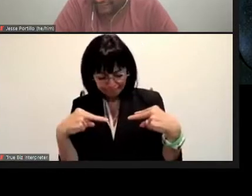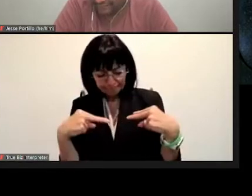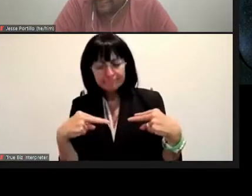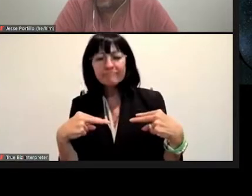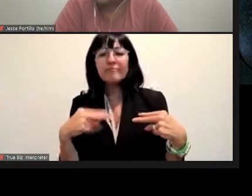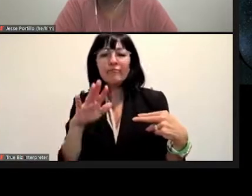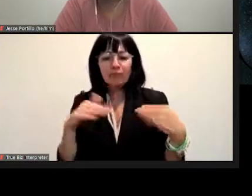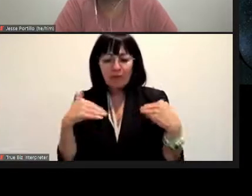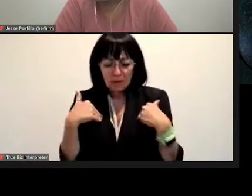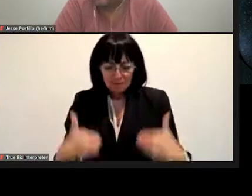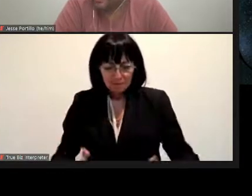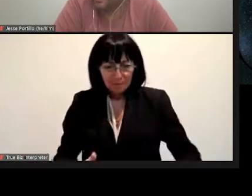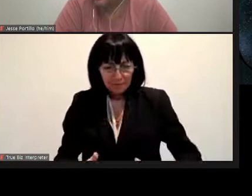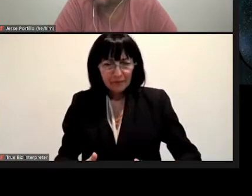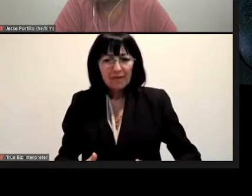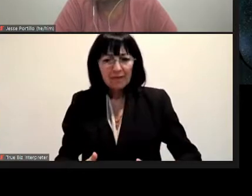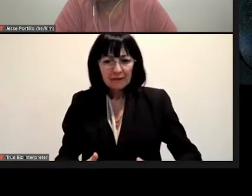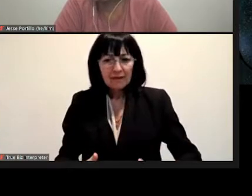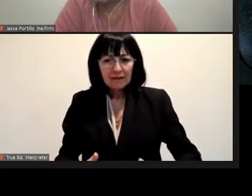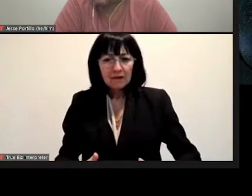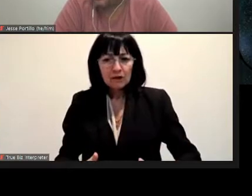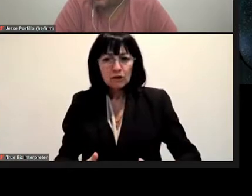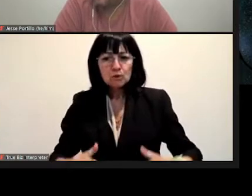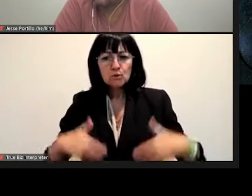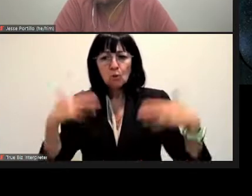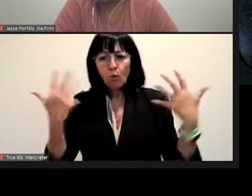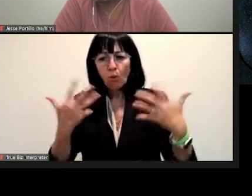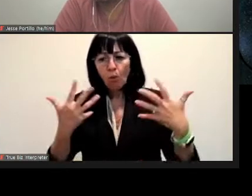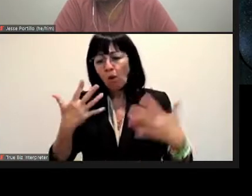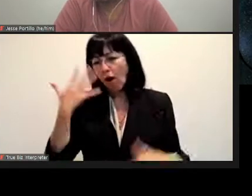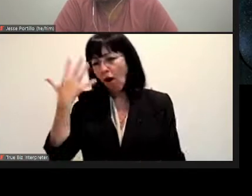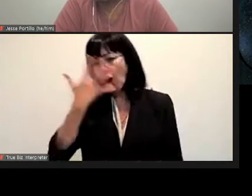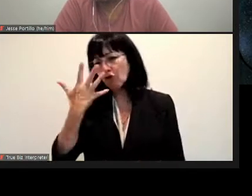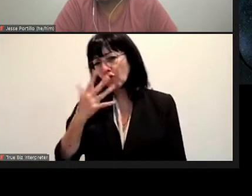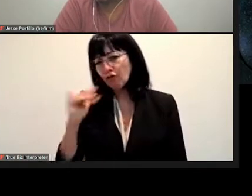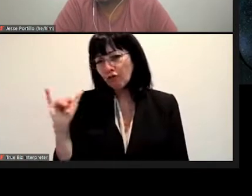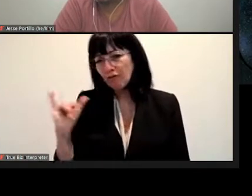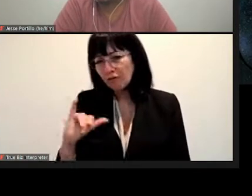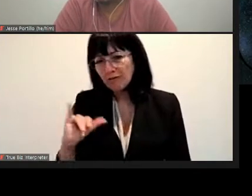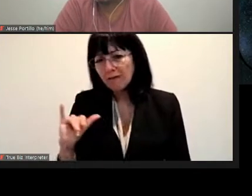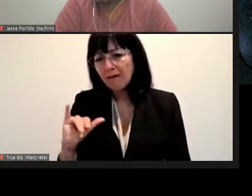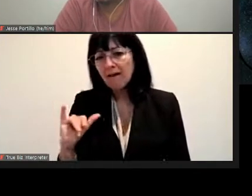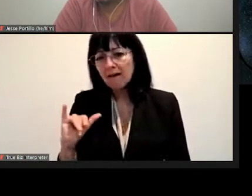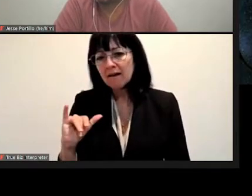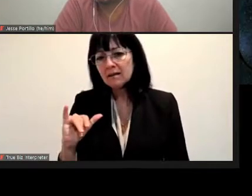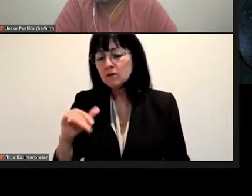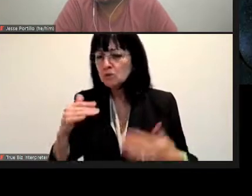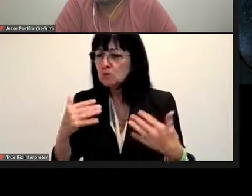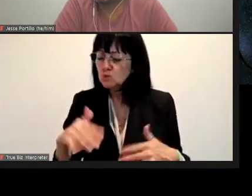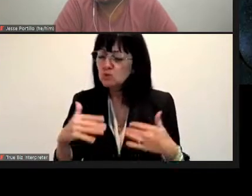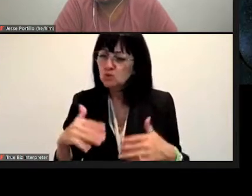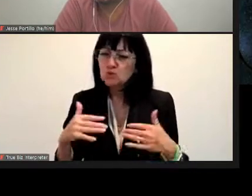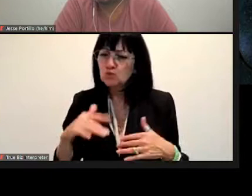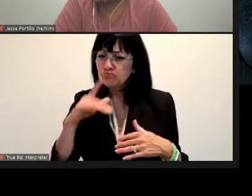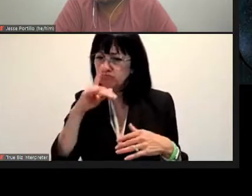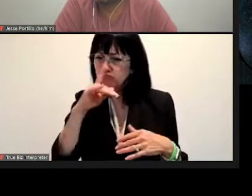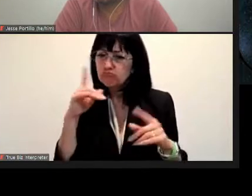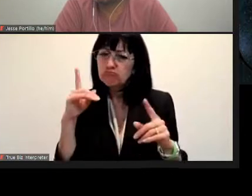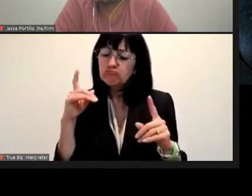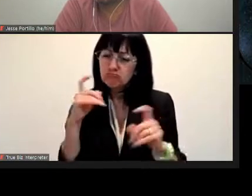and what you look like is so complicated. This is, I